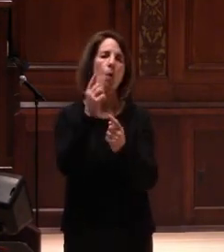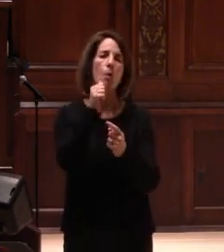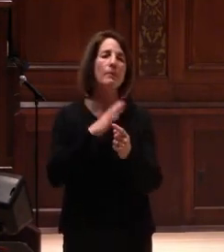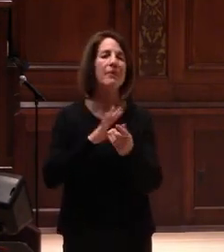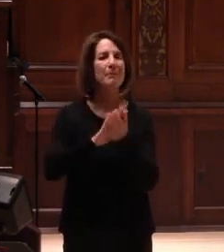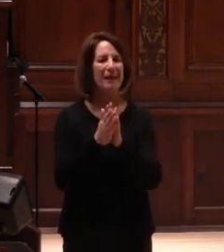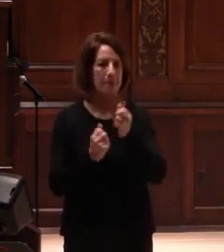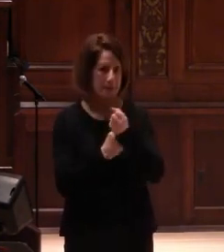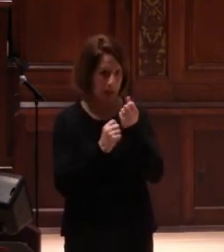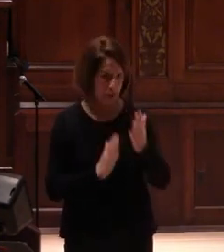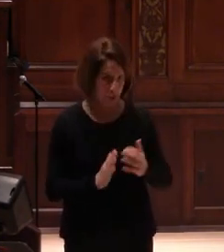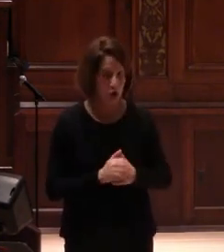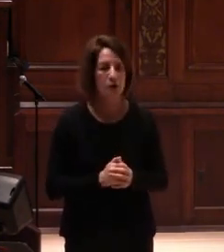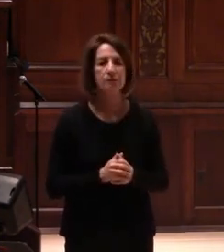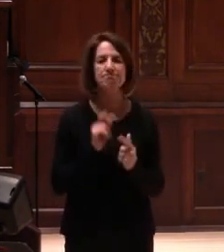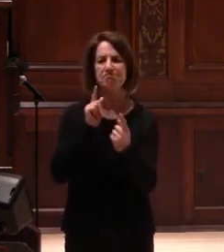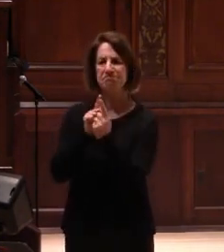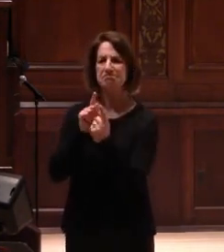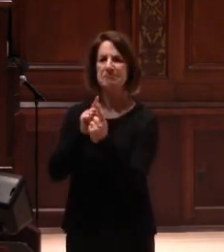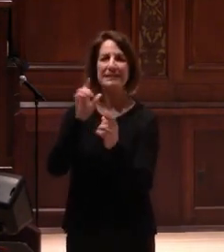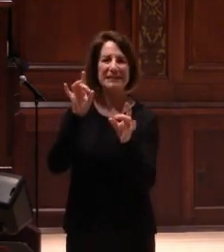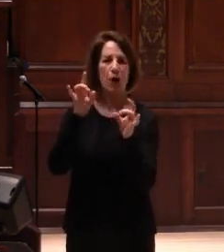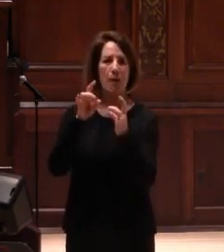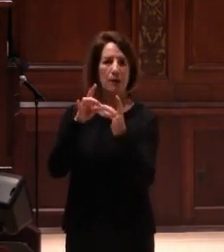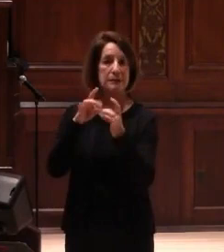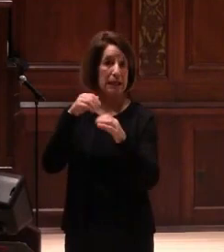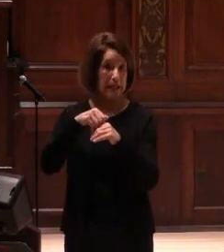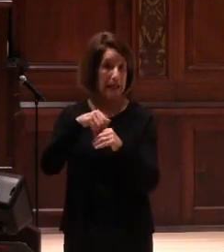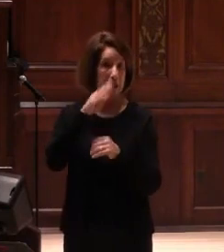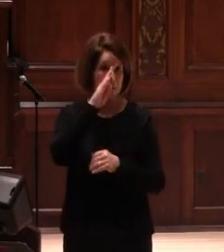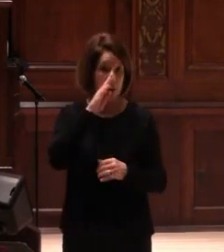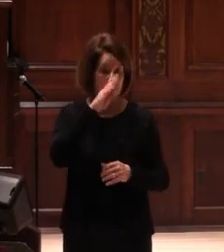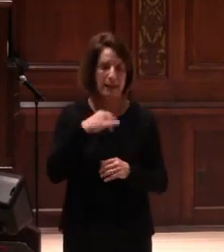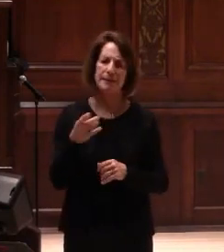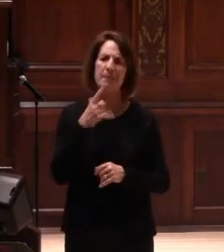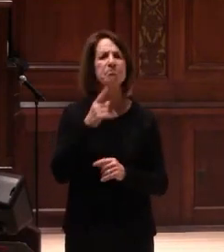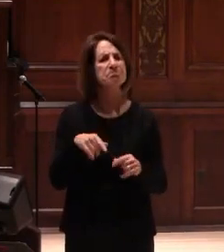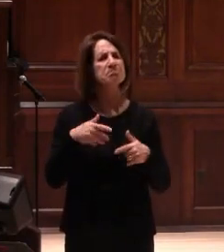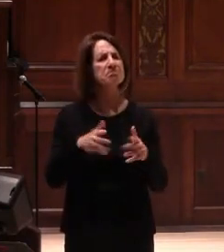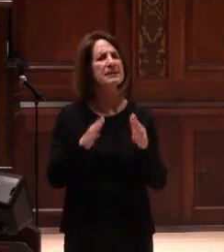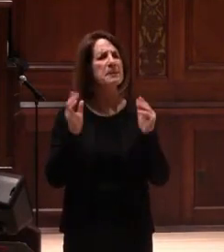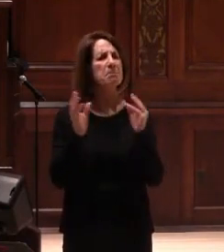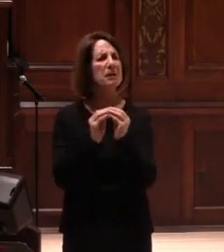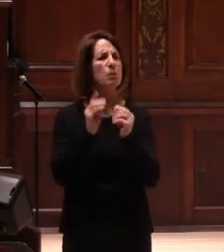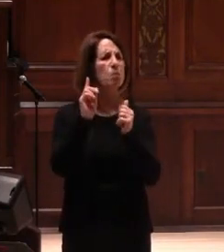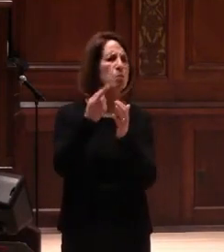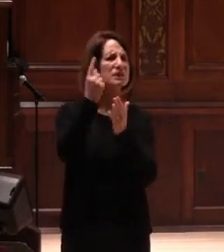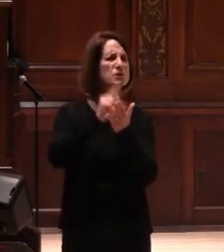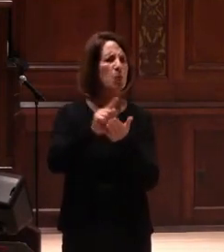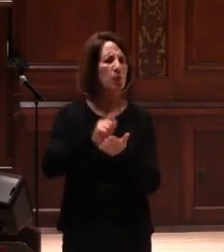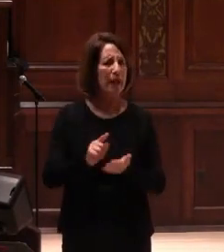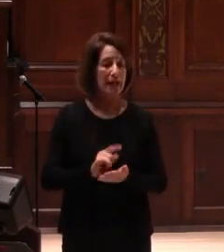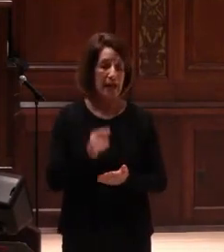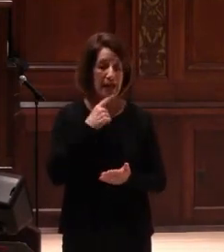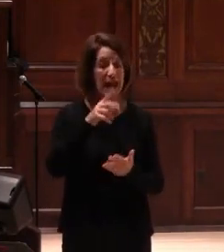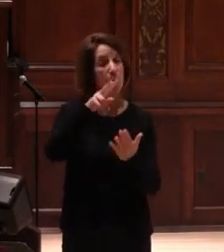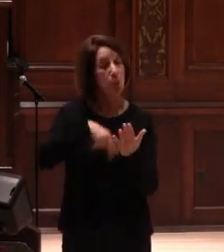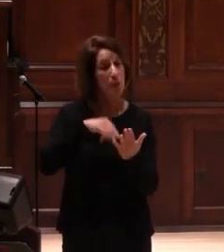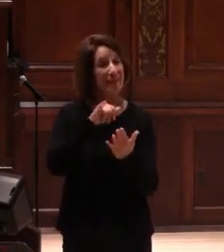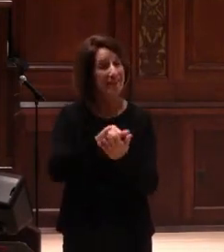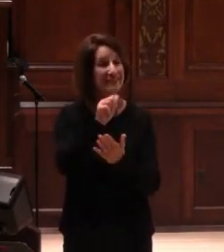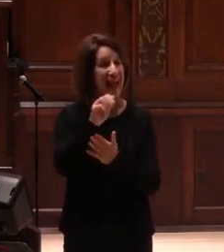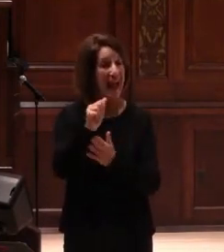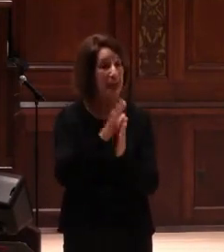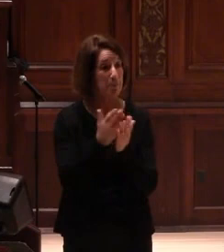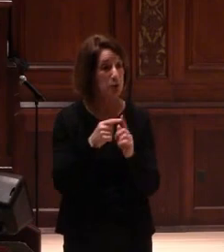sponsor. We met at Starbucks in Brighton, and she said, "Let's meet here once a week, and I'll read this AA big book to you."